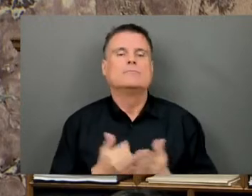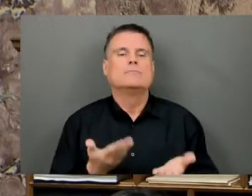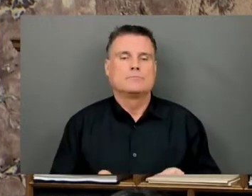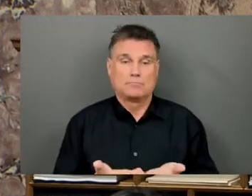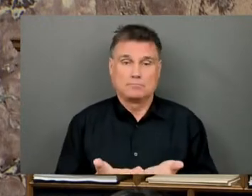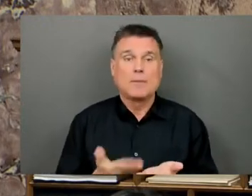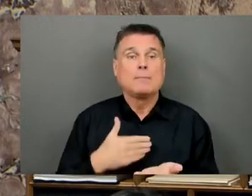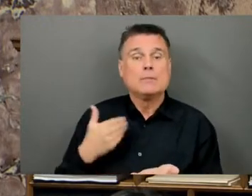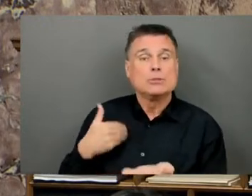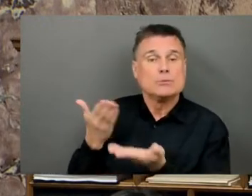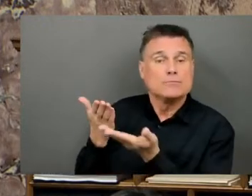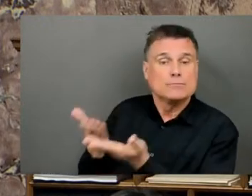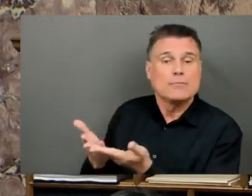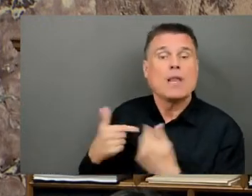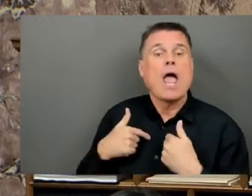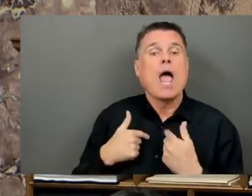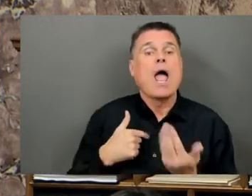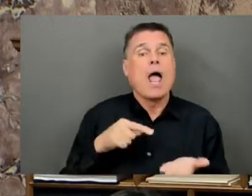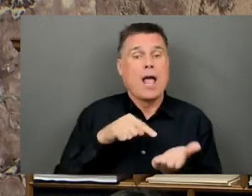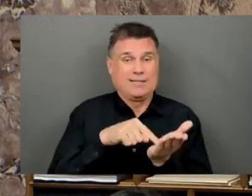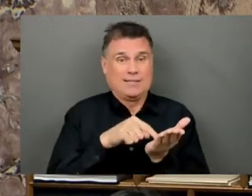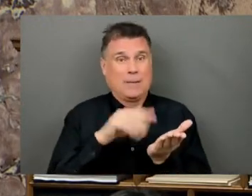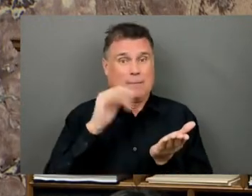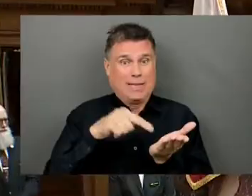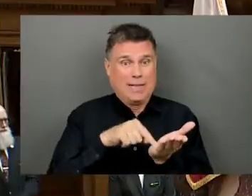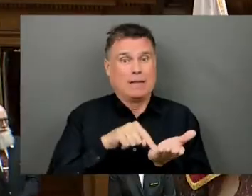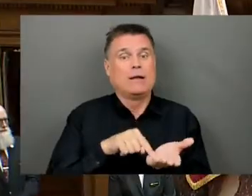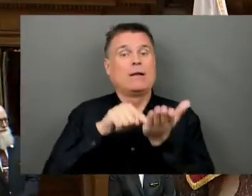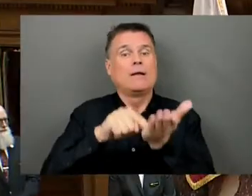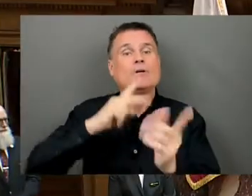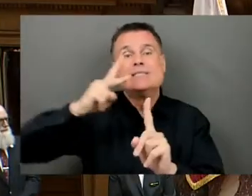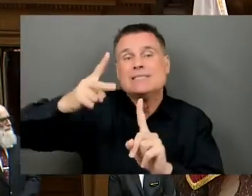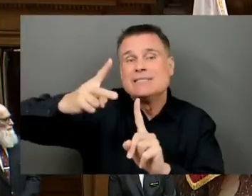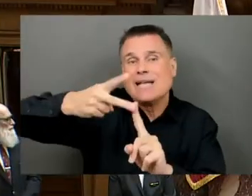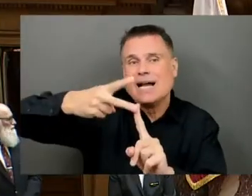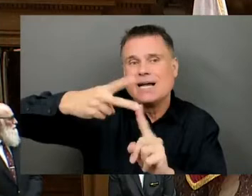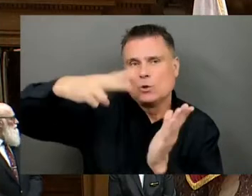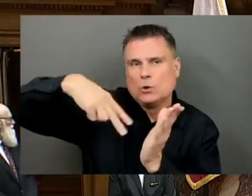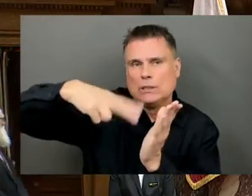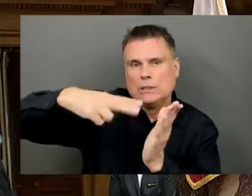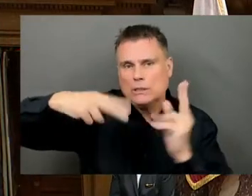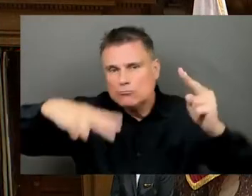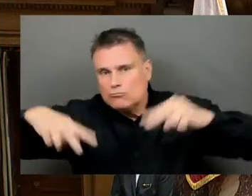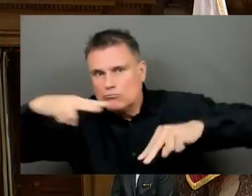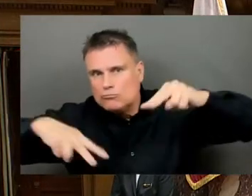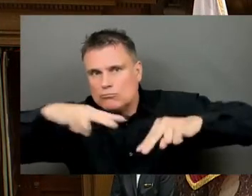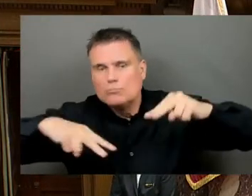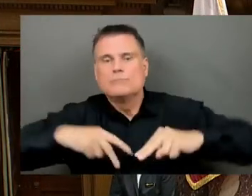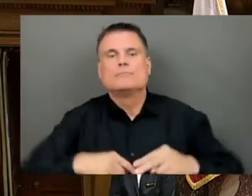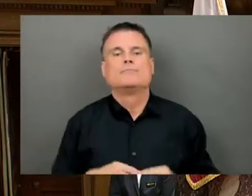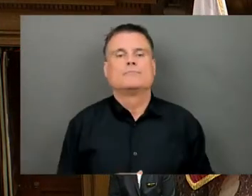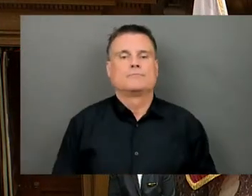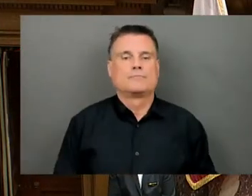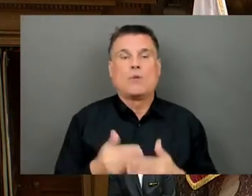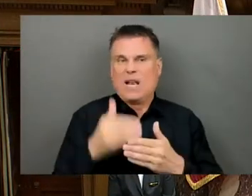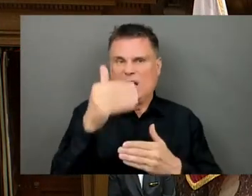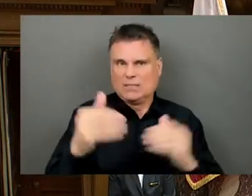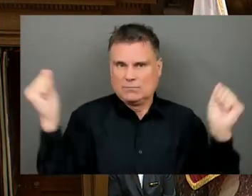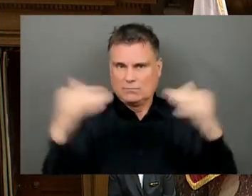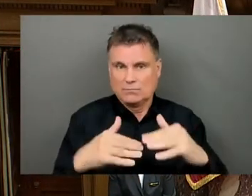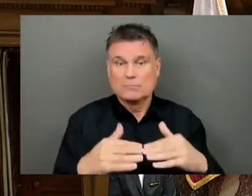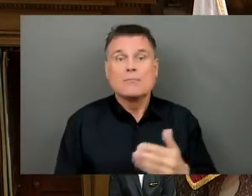for second reading at the next sitting in the House after today. You have heard the question. All those in favor indicate aye. Aye. Opposed? Motion